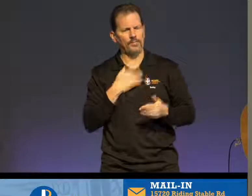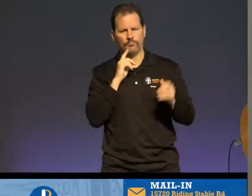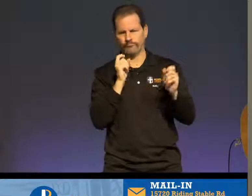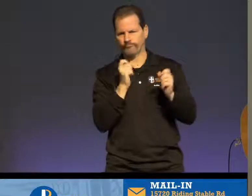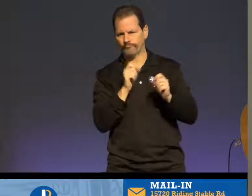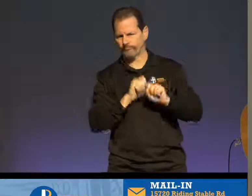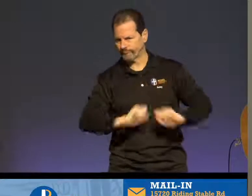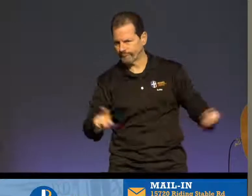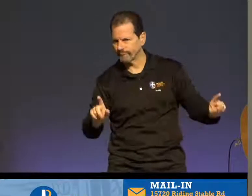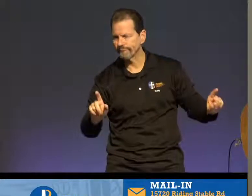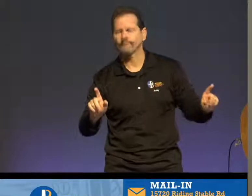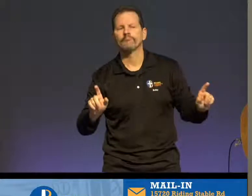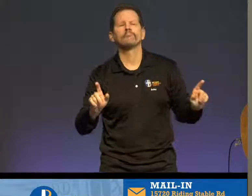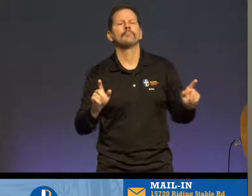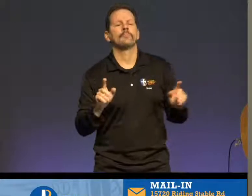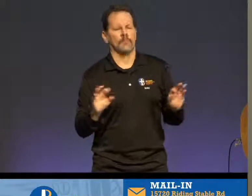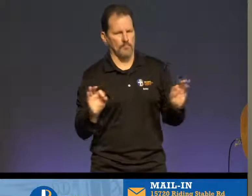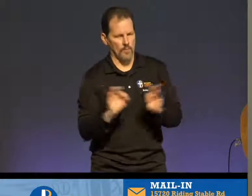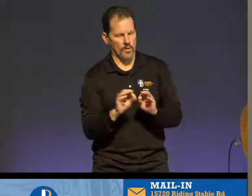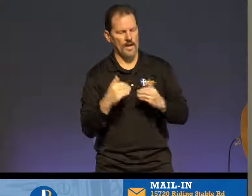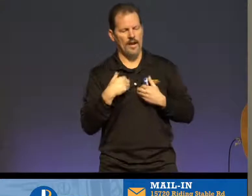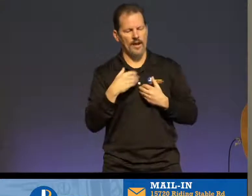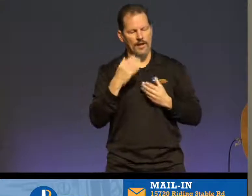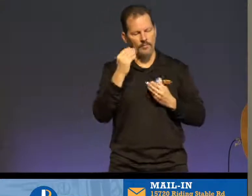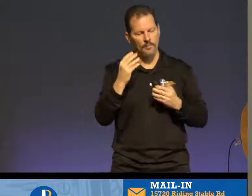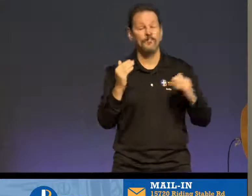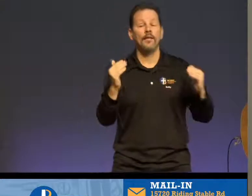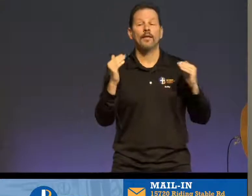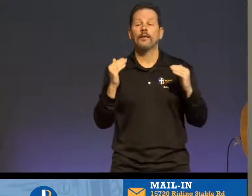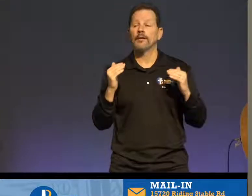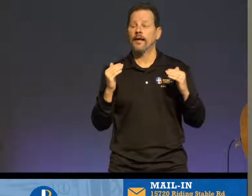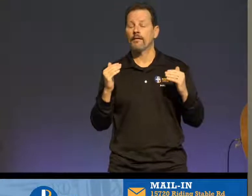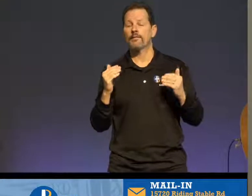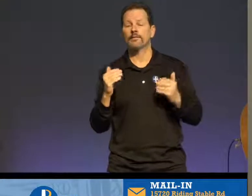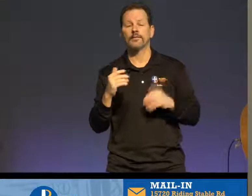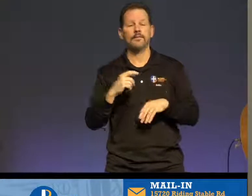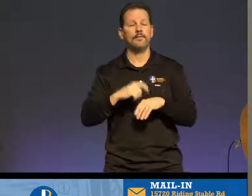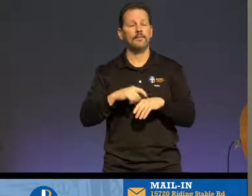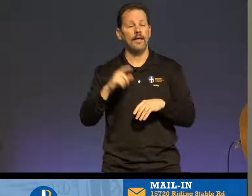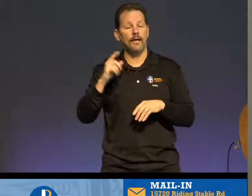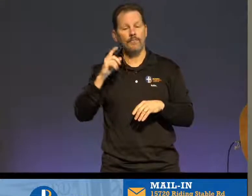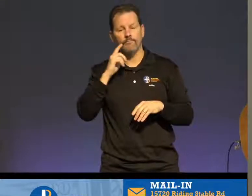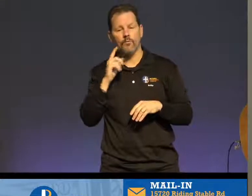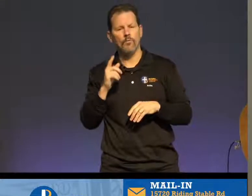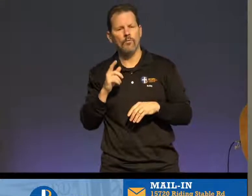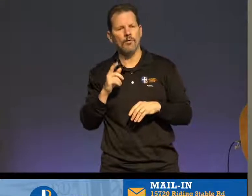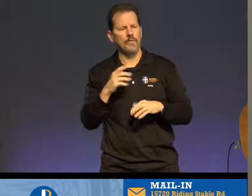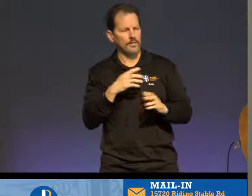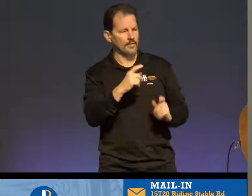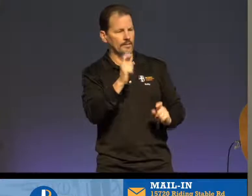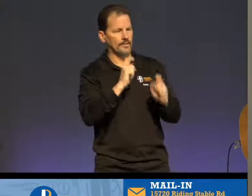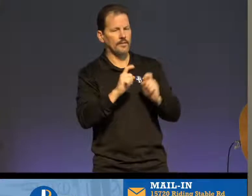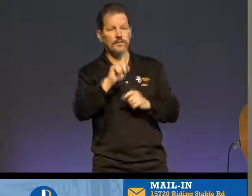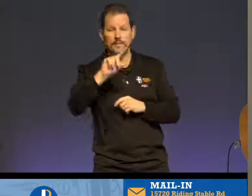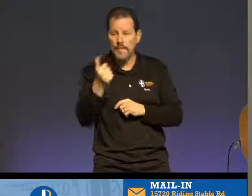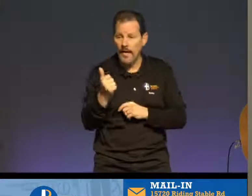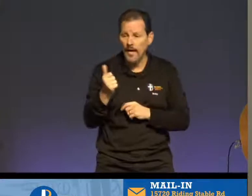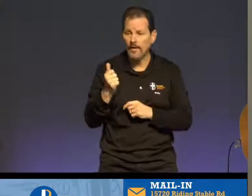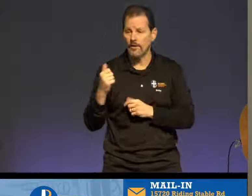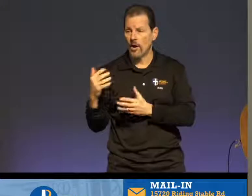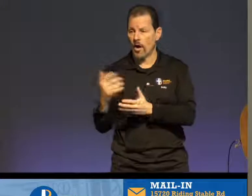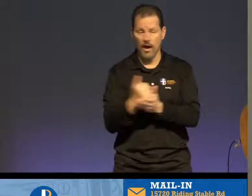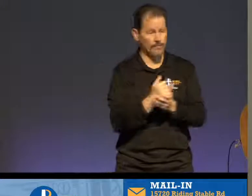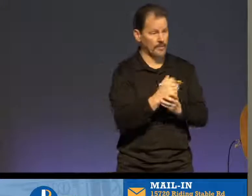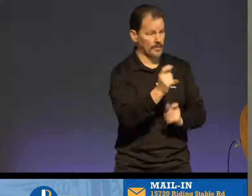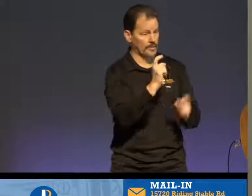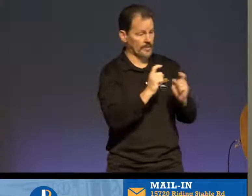move into our time of tithes and offerings. I'm so grateful for all of you who give, and it